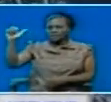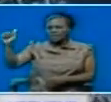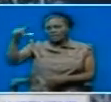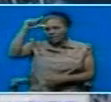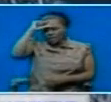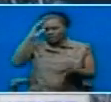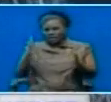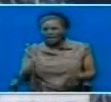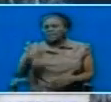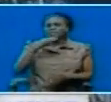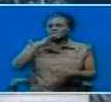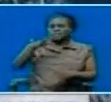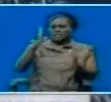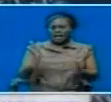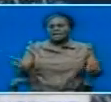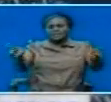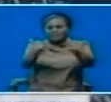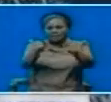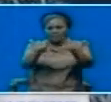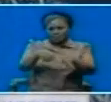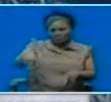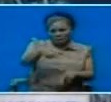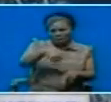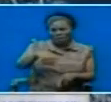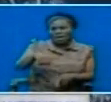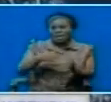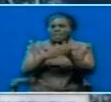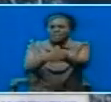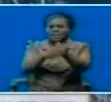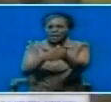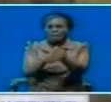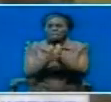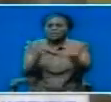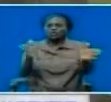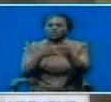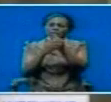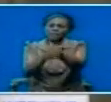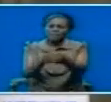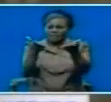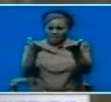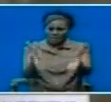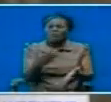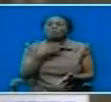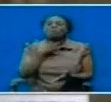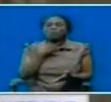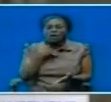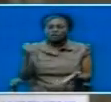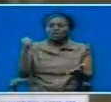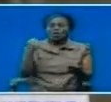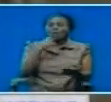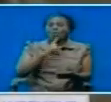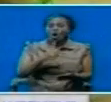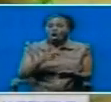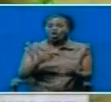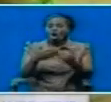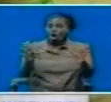governor, their speaker, even our area leader, the majority government leader. Residents now warn that if the office is not opened